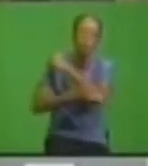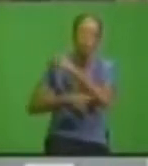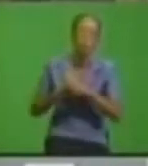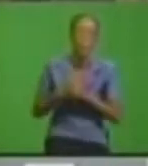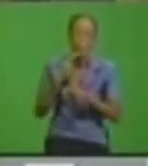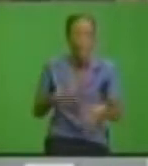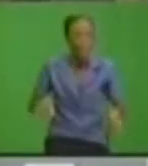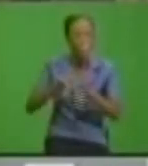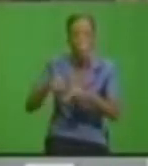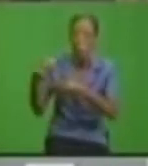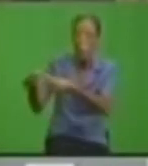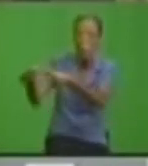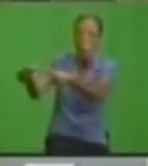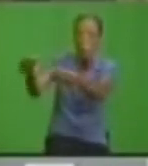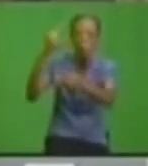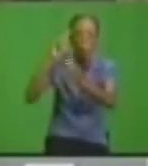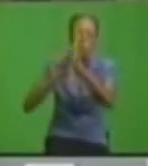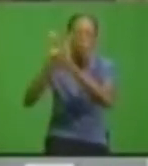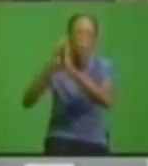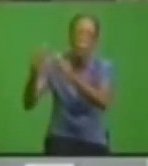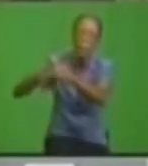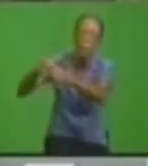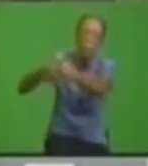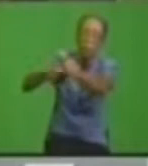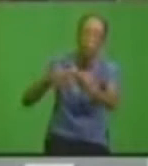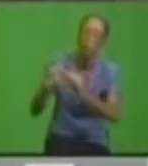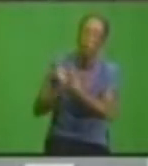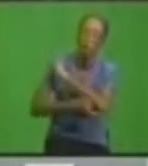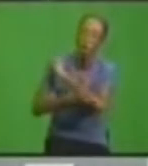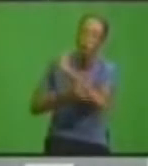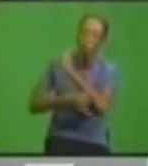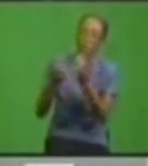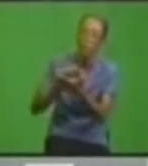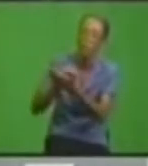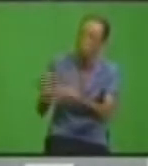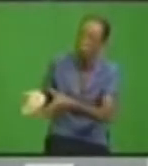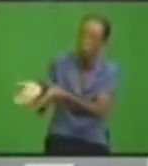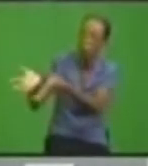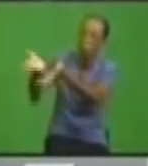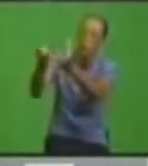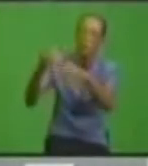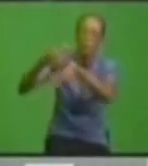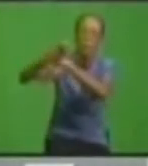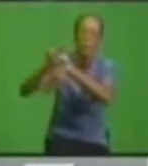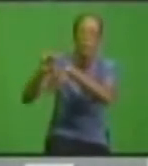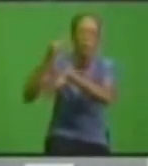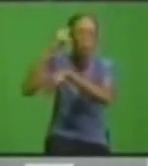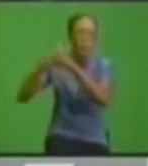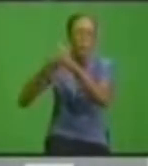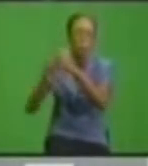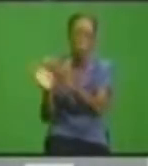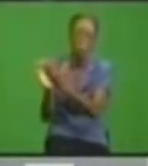priced energy to the development of the nascent economies of CARICOM countries. Mr. Manning further explained, and I